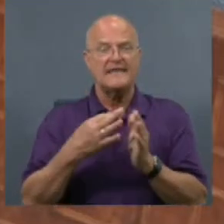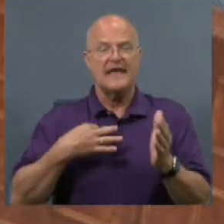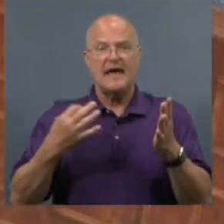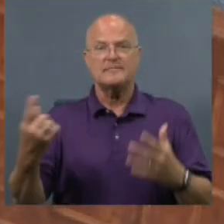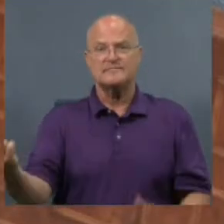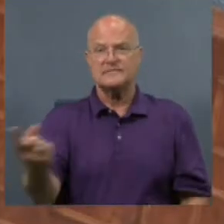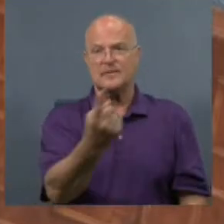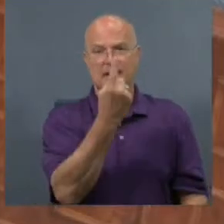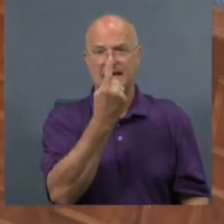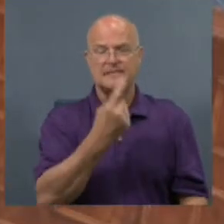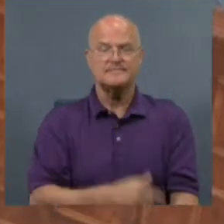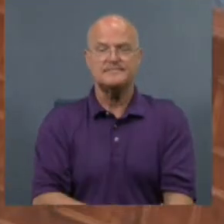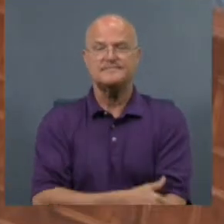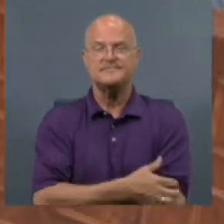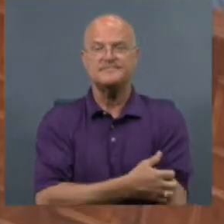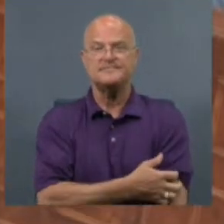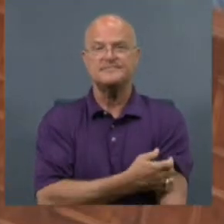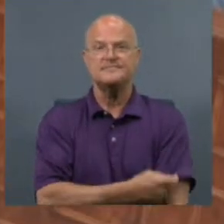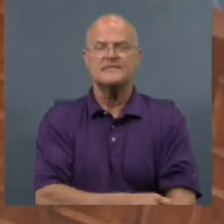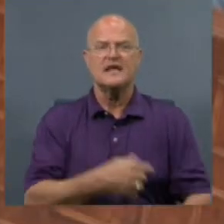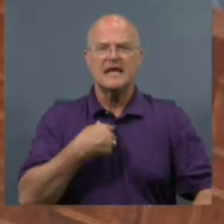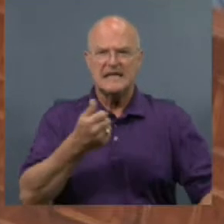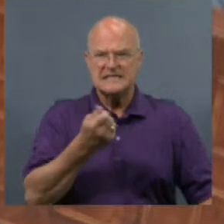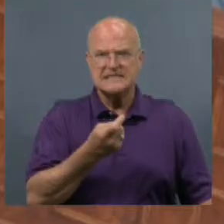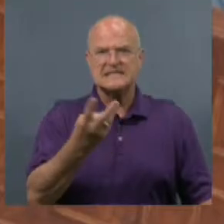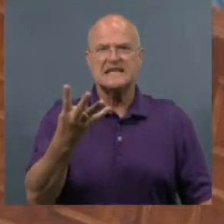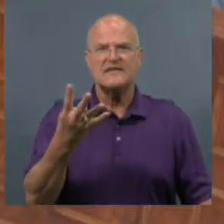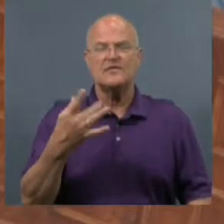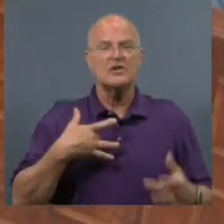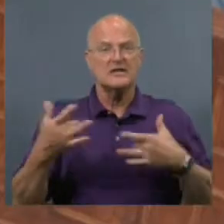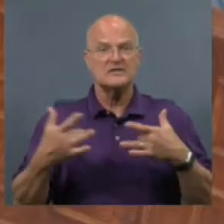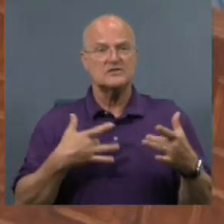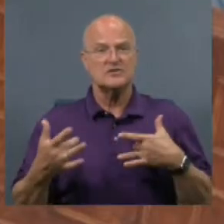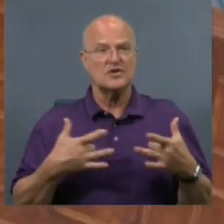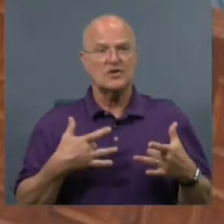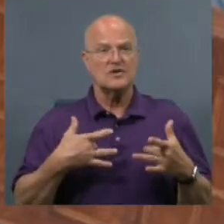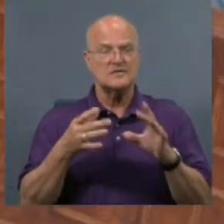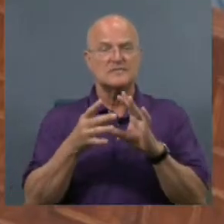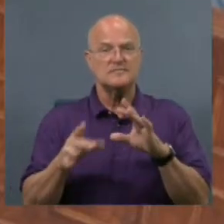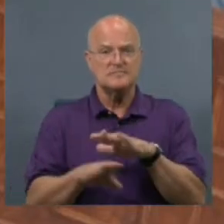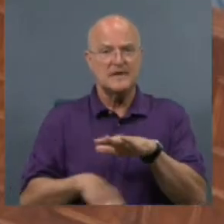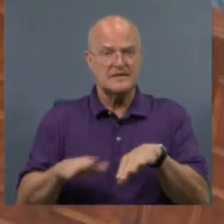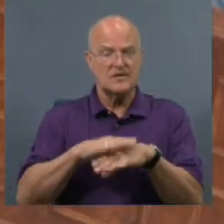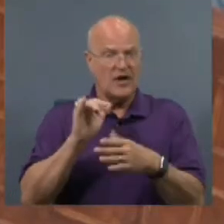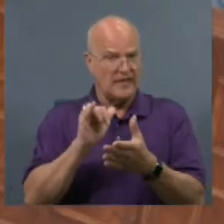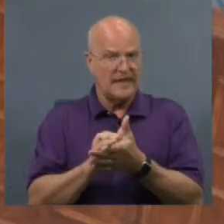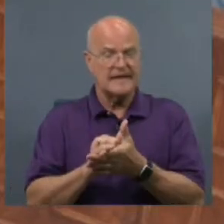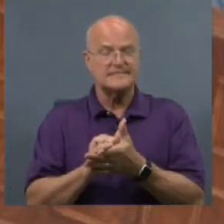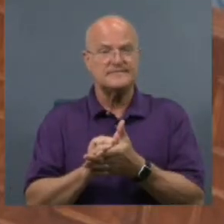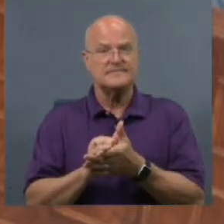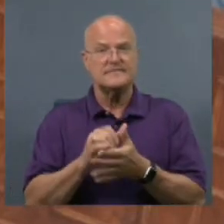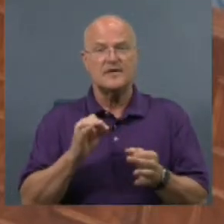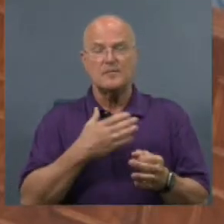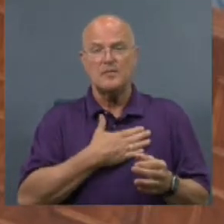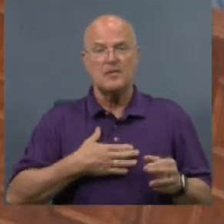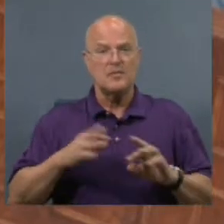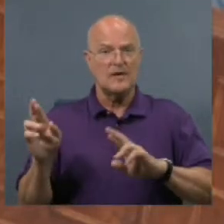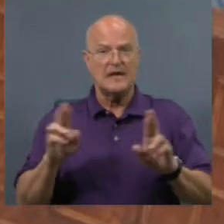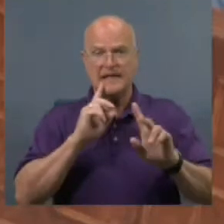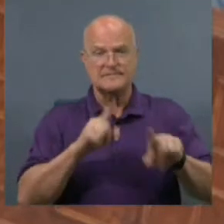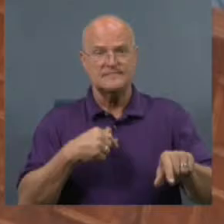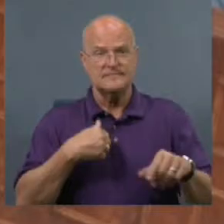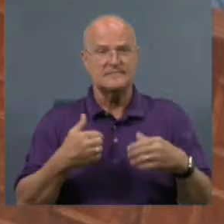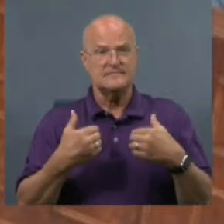please. And there were several concerns based upon that. If you're prepared to answer any,